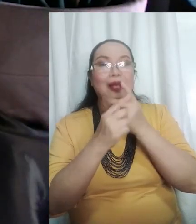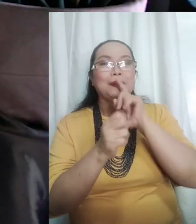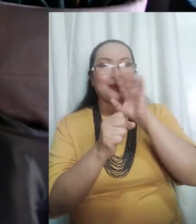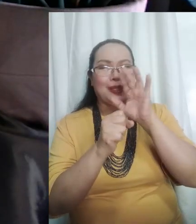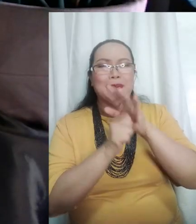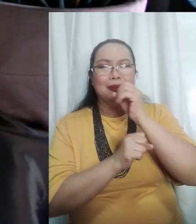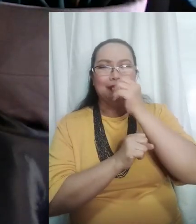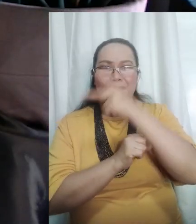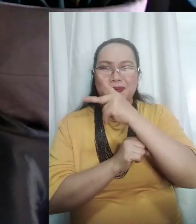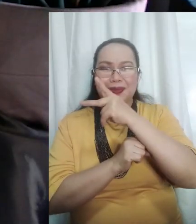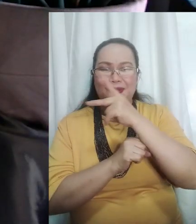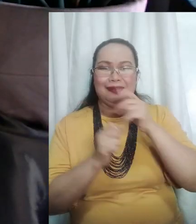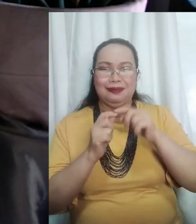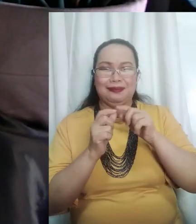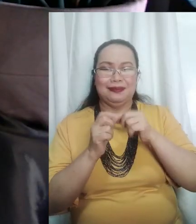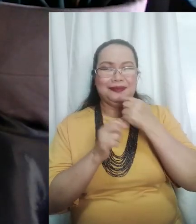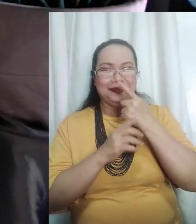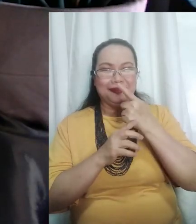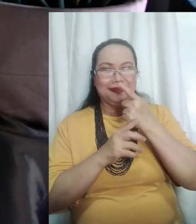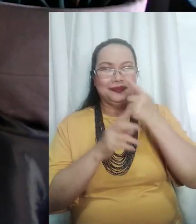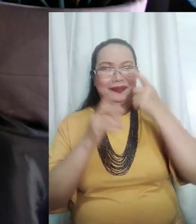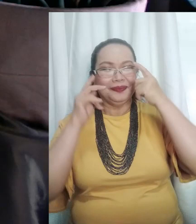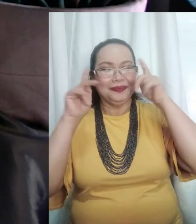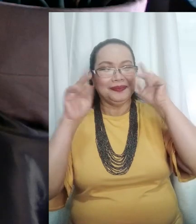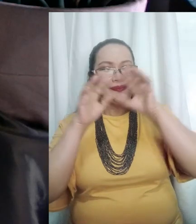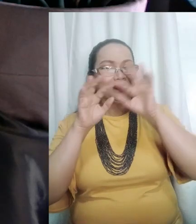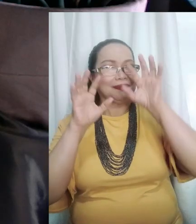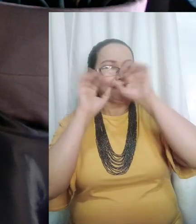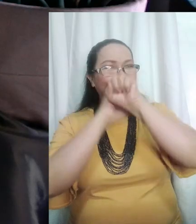yung kanyang prophecy of the